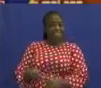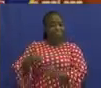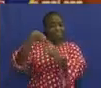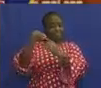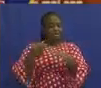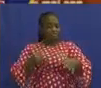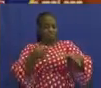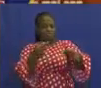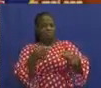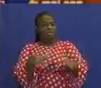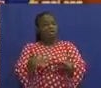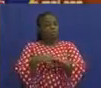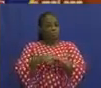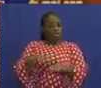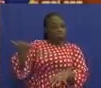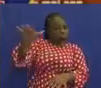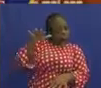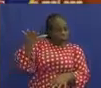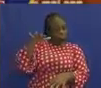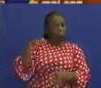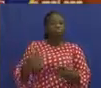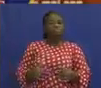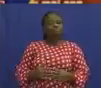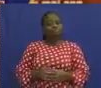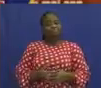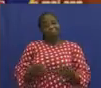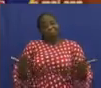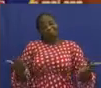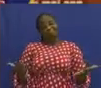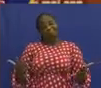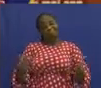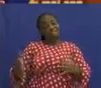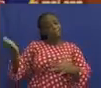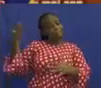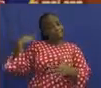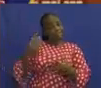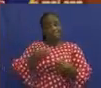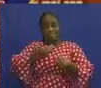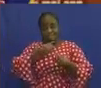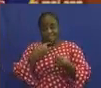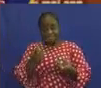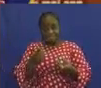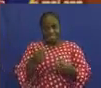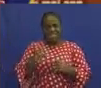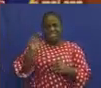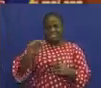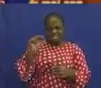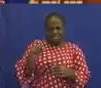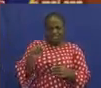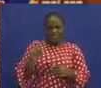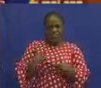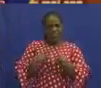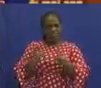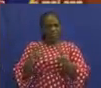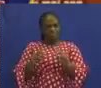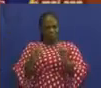and funerals across the country. I have in previous updates emphasized the need for the